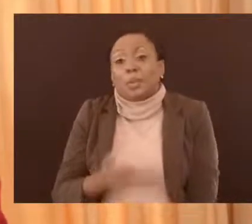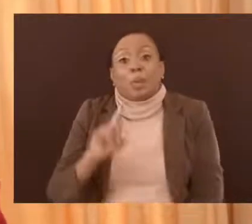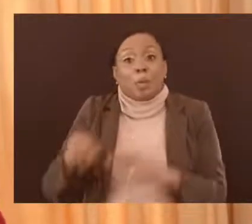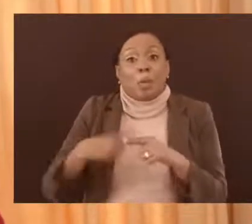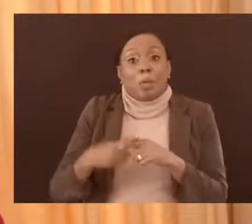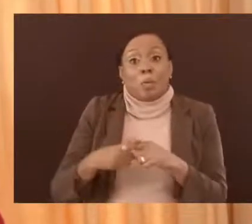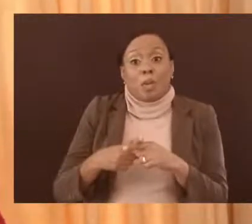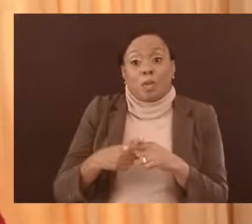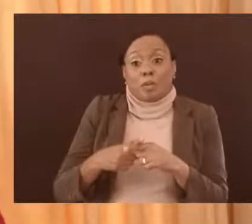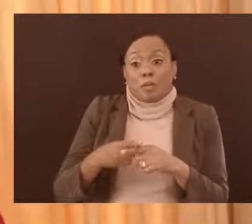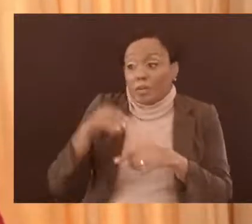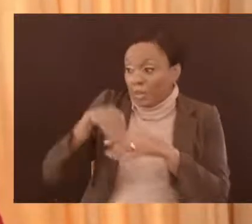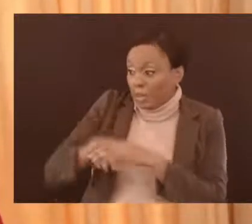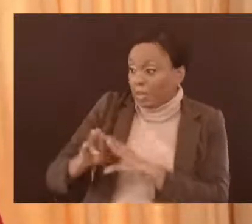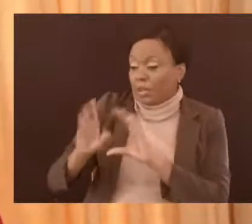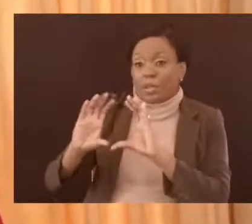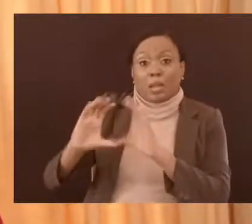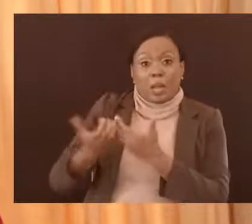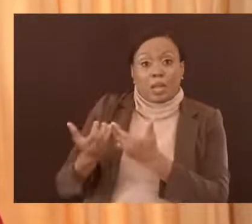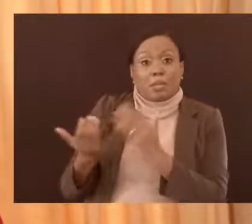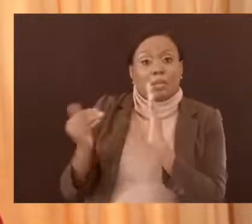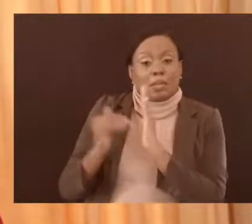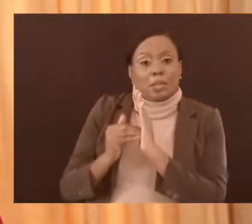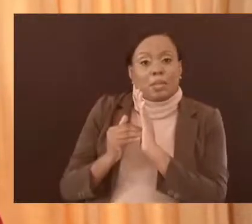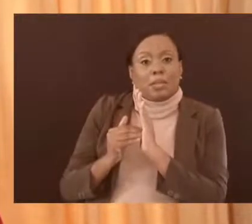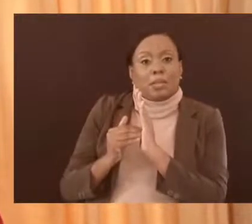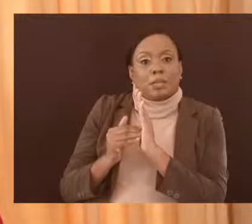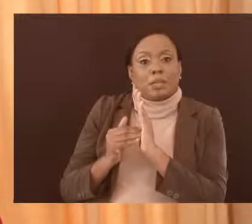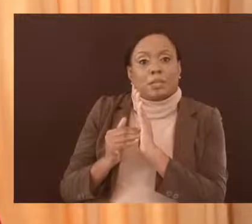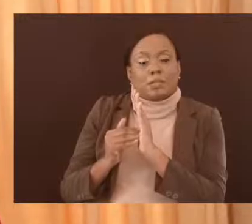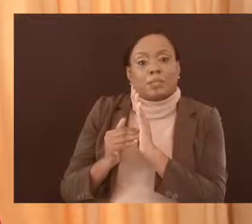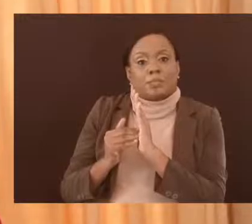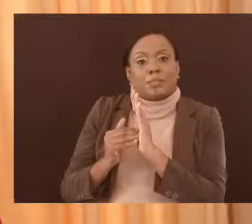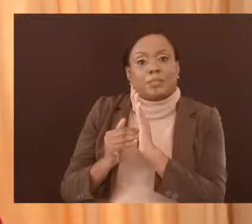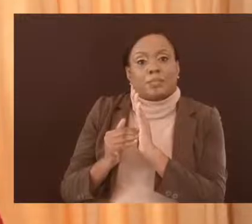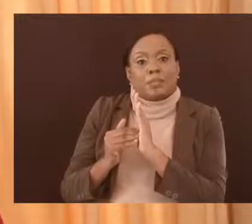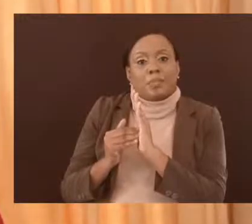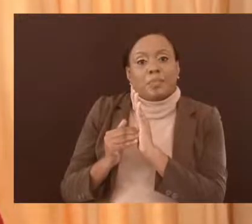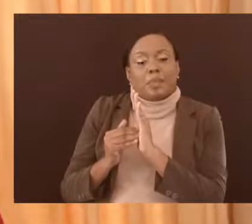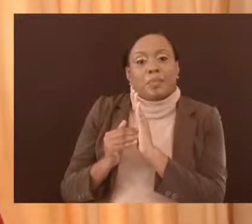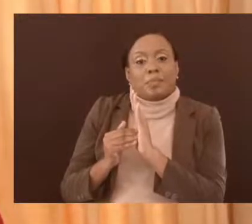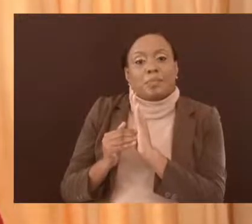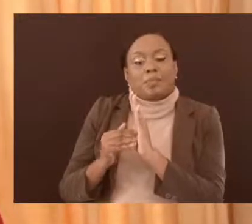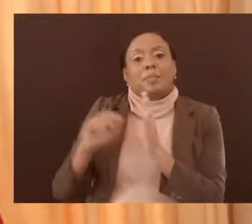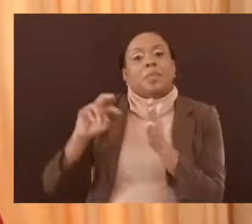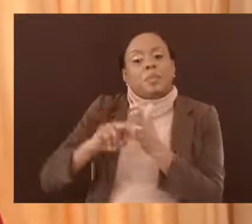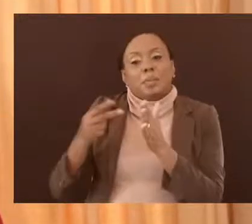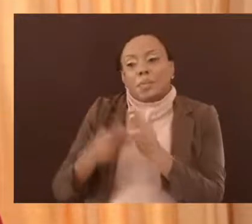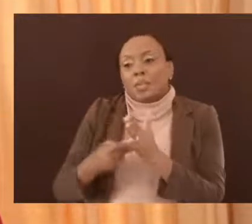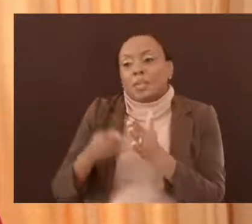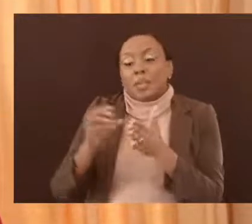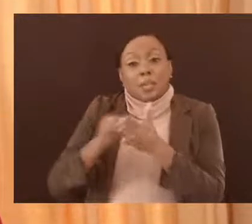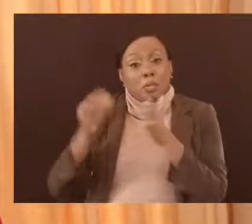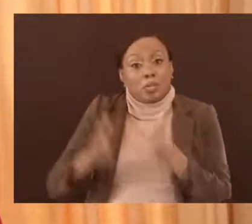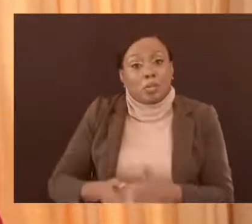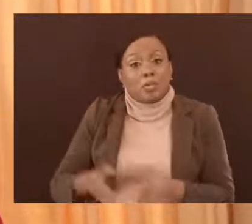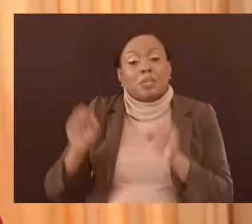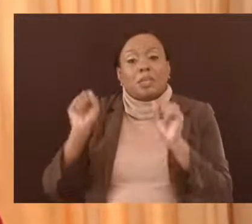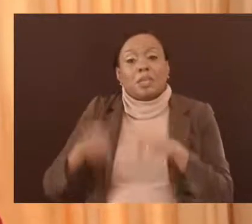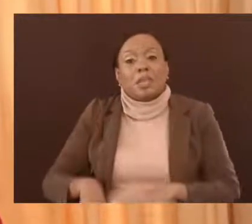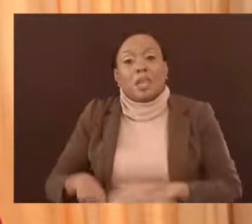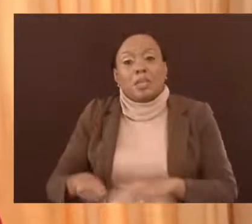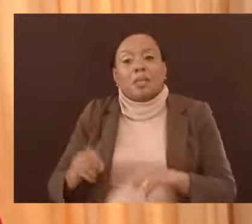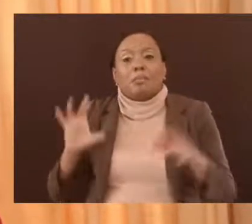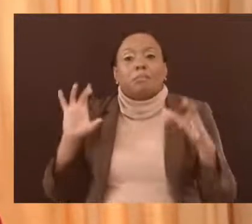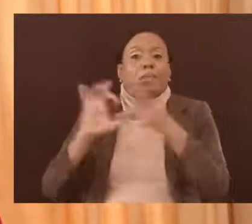the school premises, that we're in a position to allow for those students who can work in the school to be able to get online.